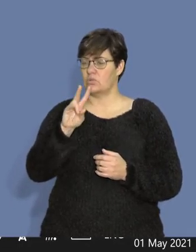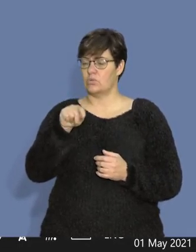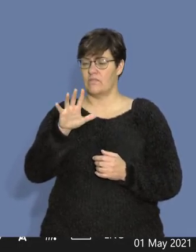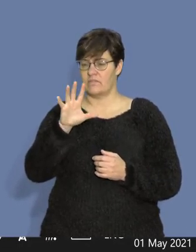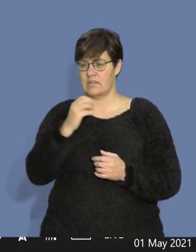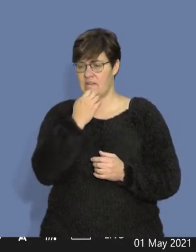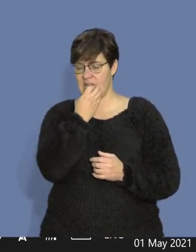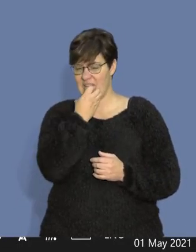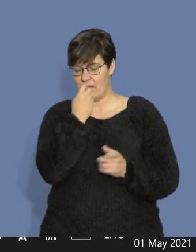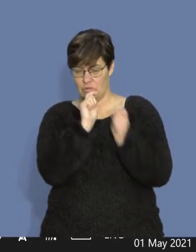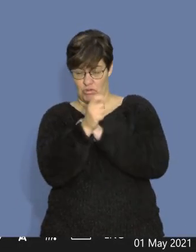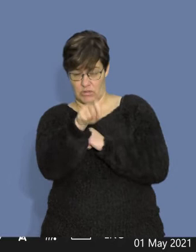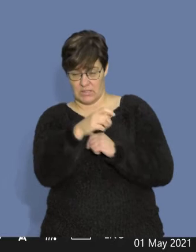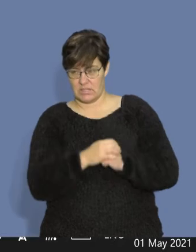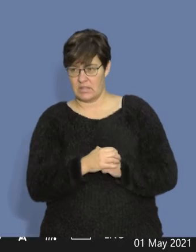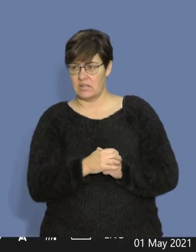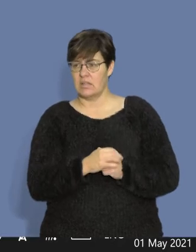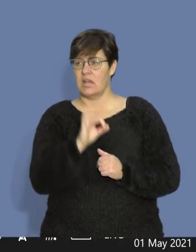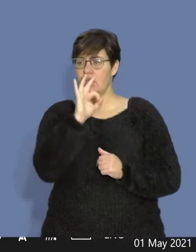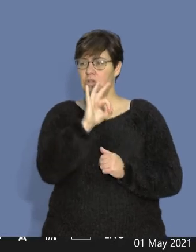2813,250. So this is the amount that we need to change, right?